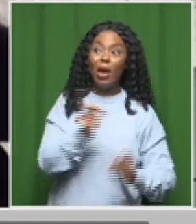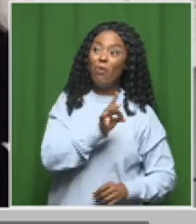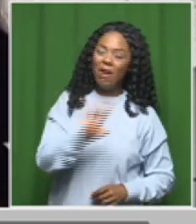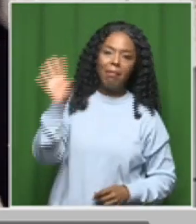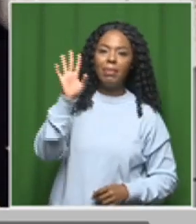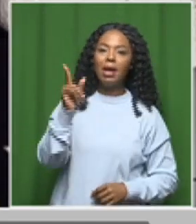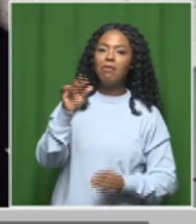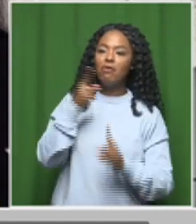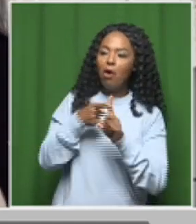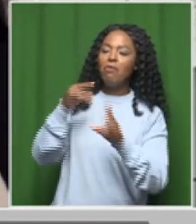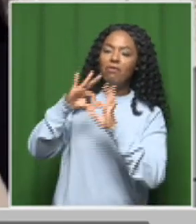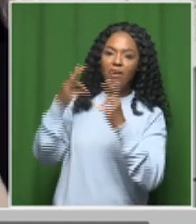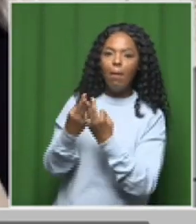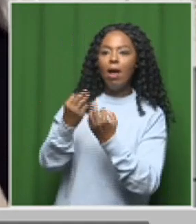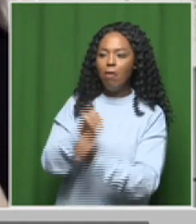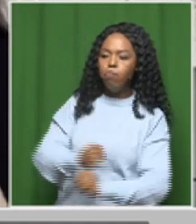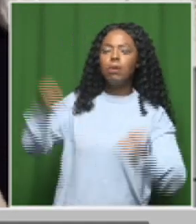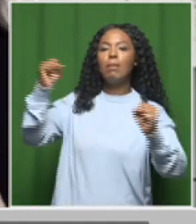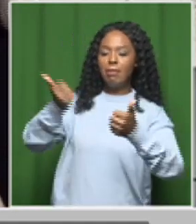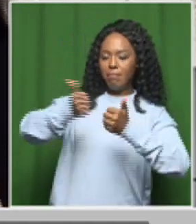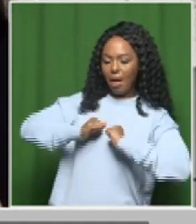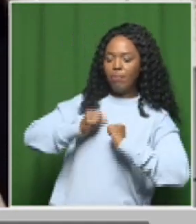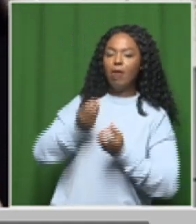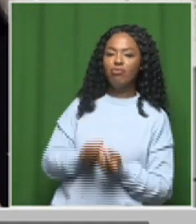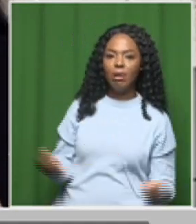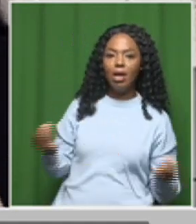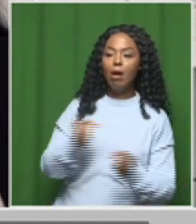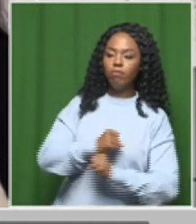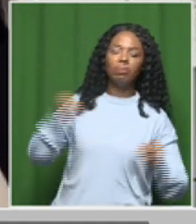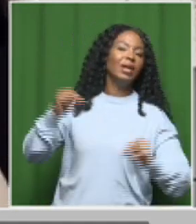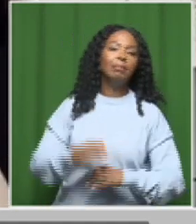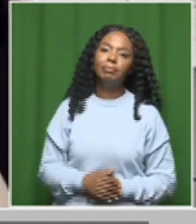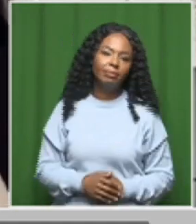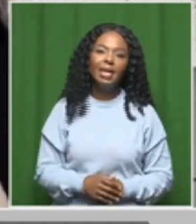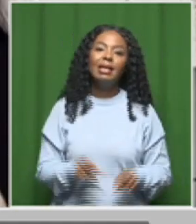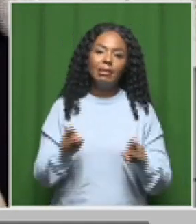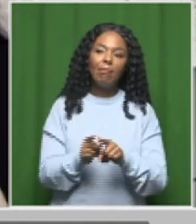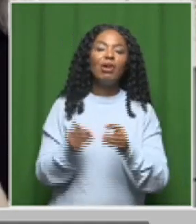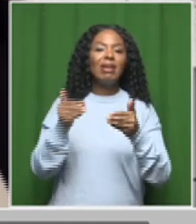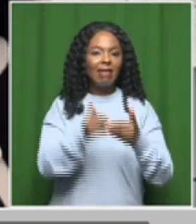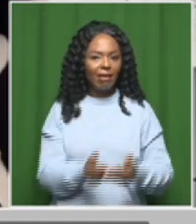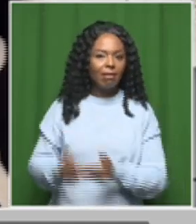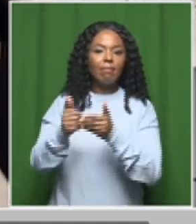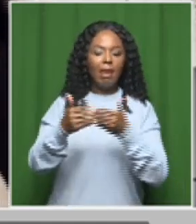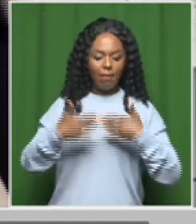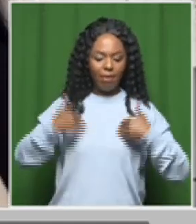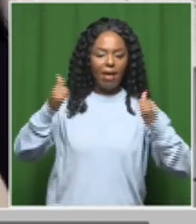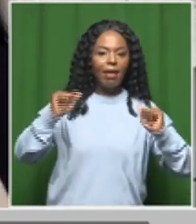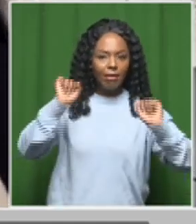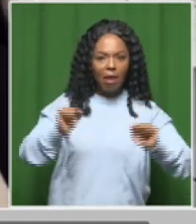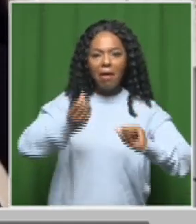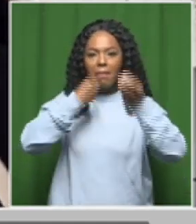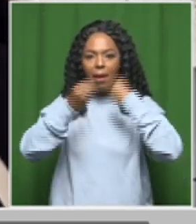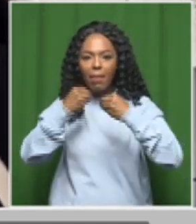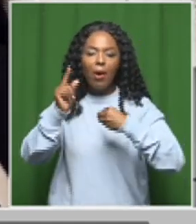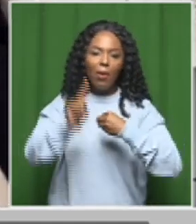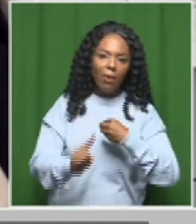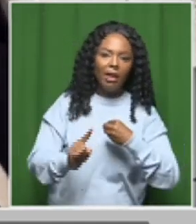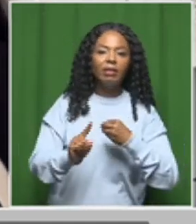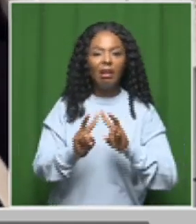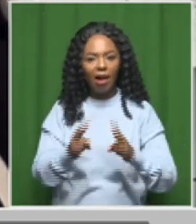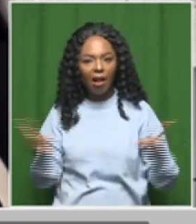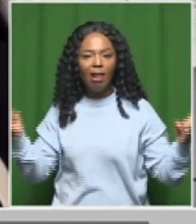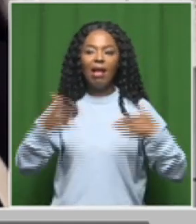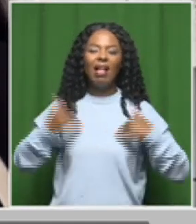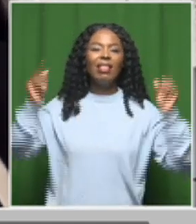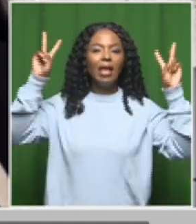to obesity if we're looking at obesity generally and we're not looking at genetic disorders. And when it comes